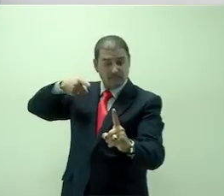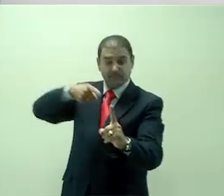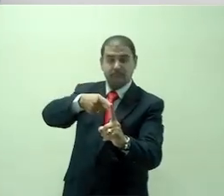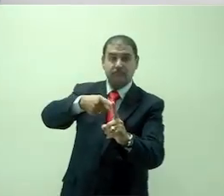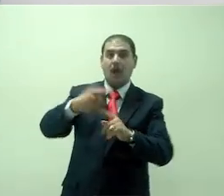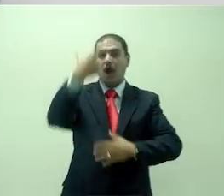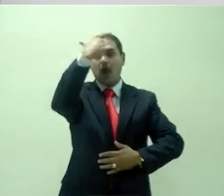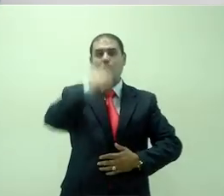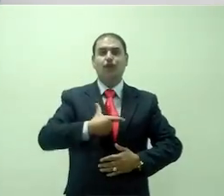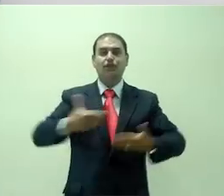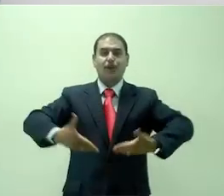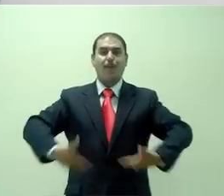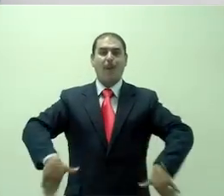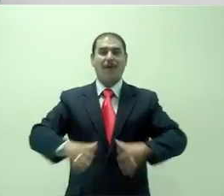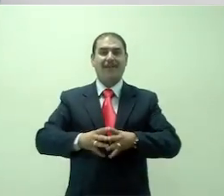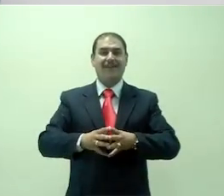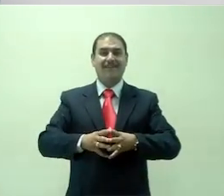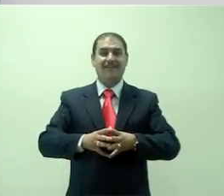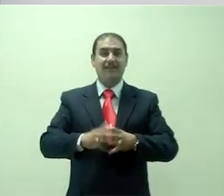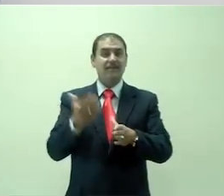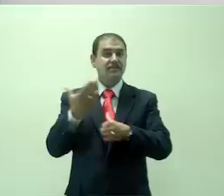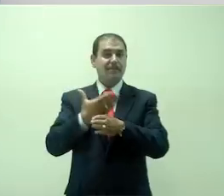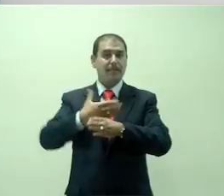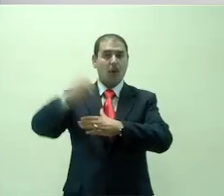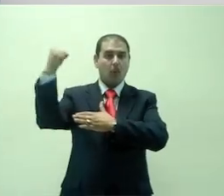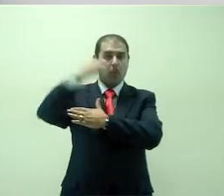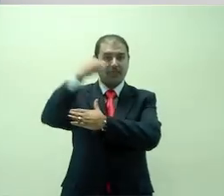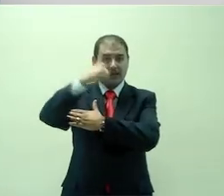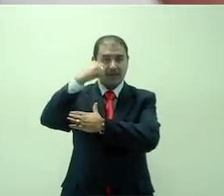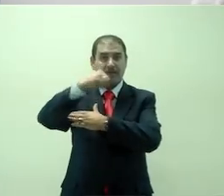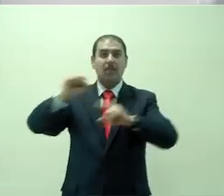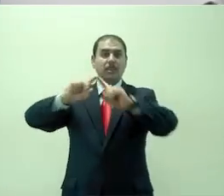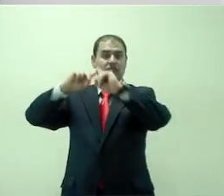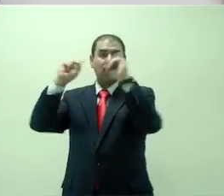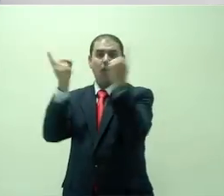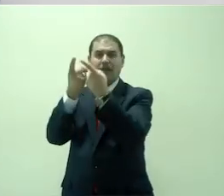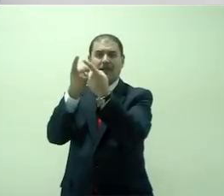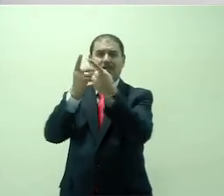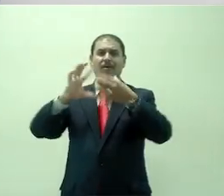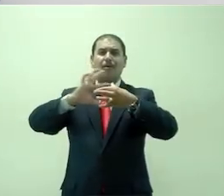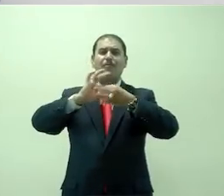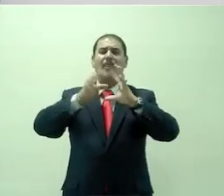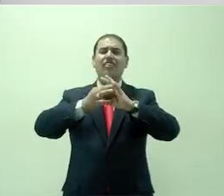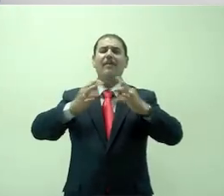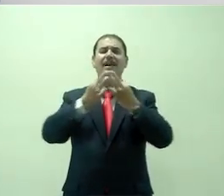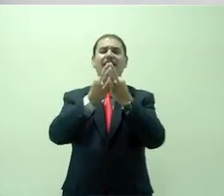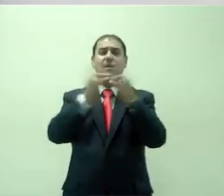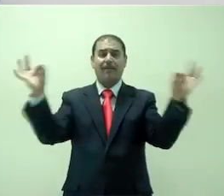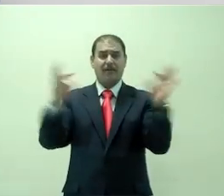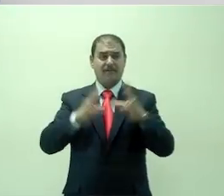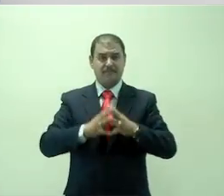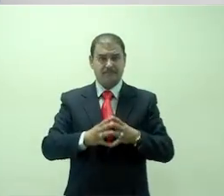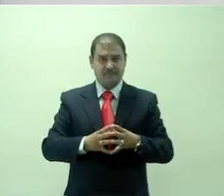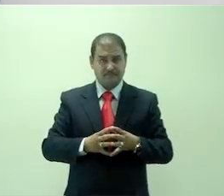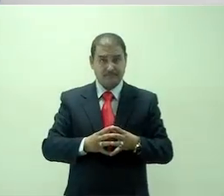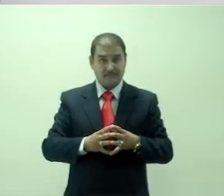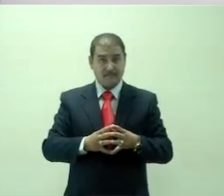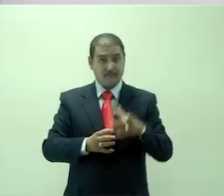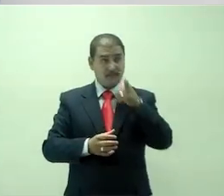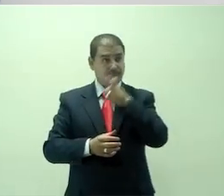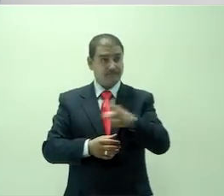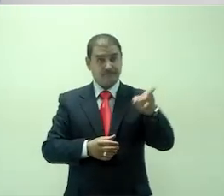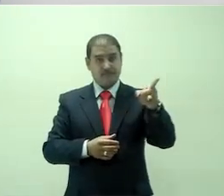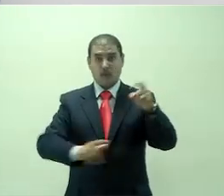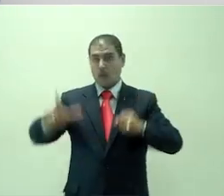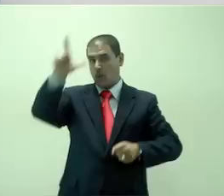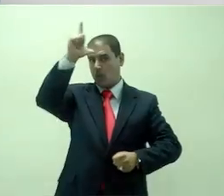as an intervention, a global intervention, it was the UN Convention on the Rights of Persons with Disabilities. That